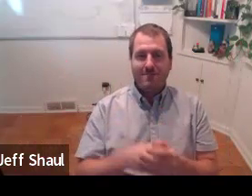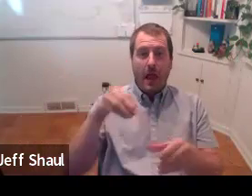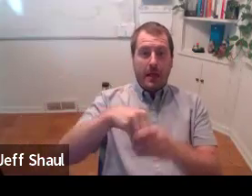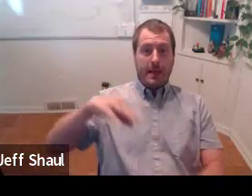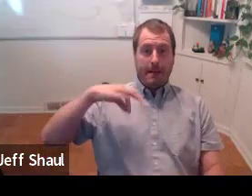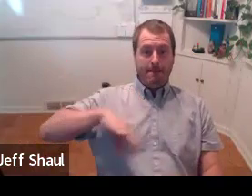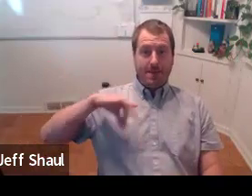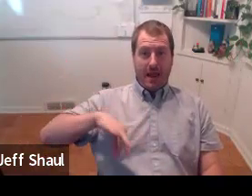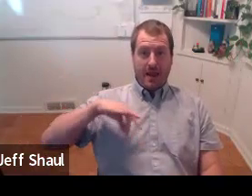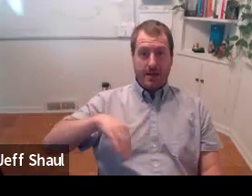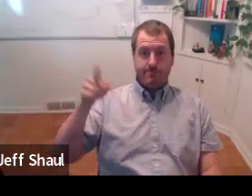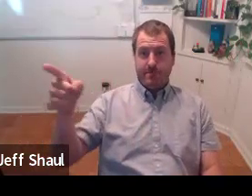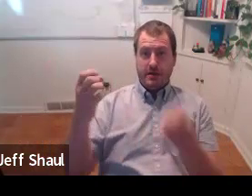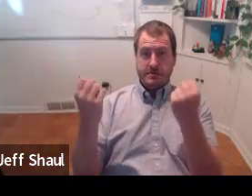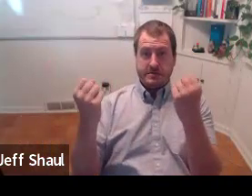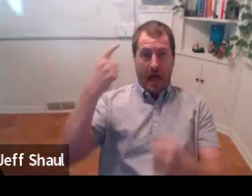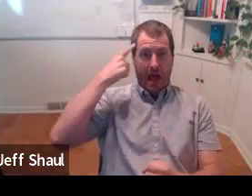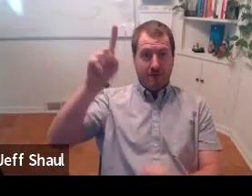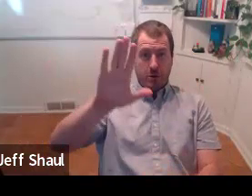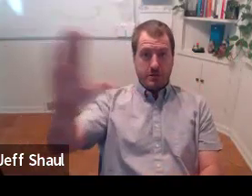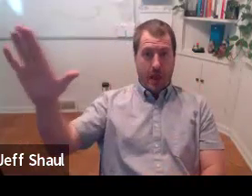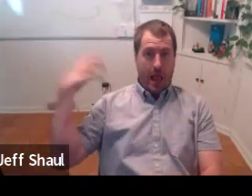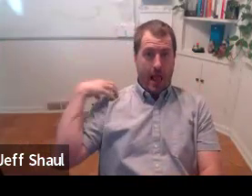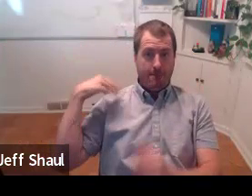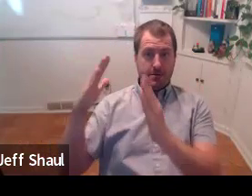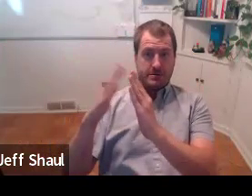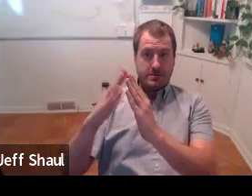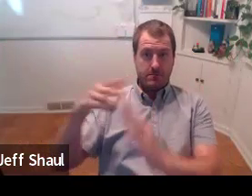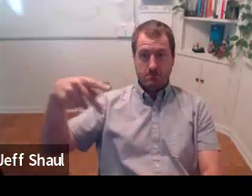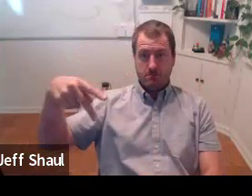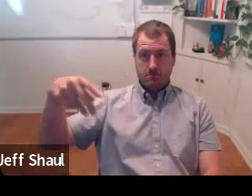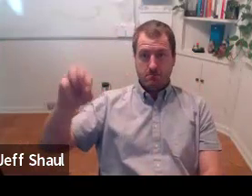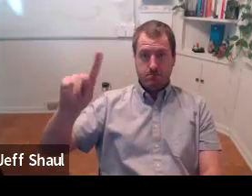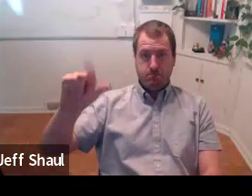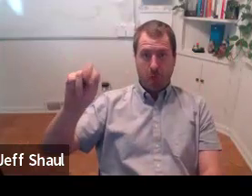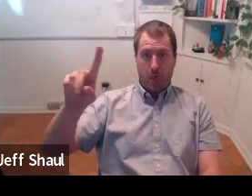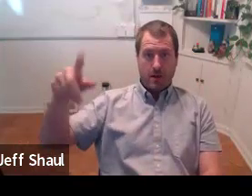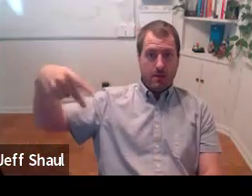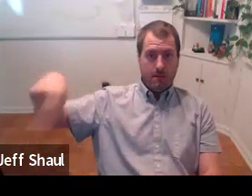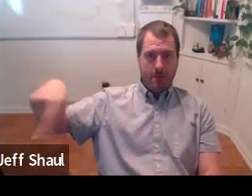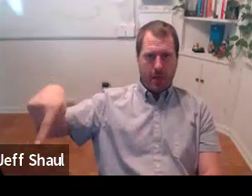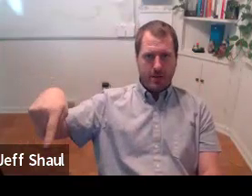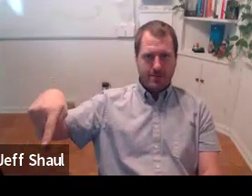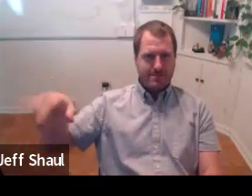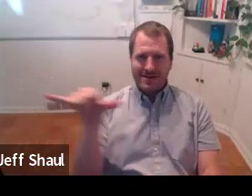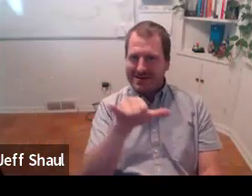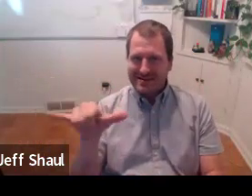For example, in Maine, their sign for their capital city, Portland, is